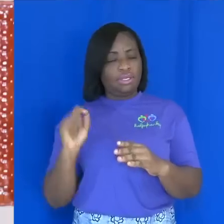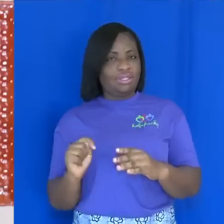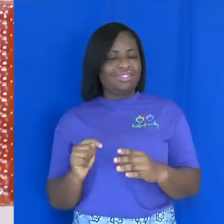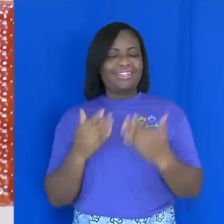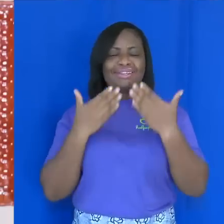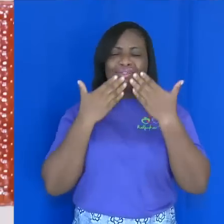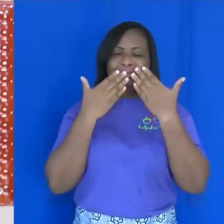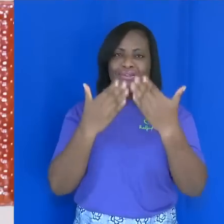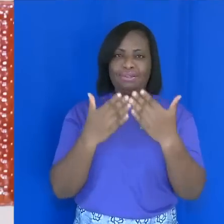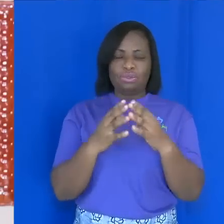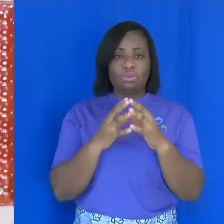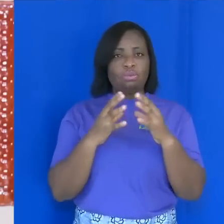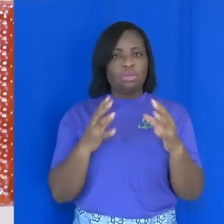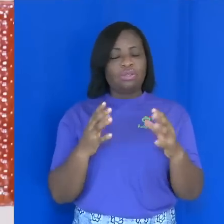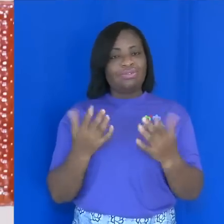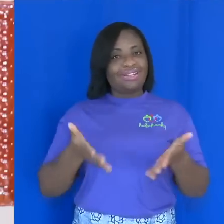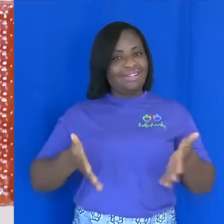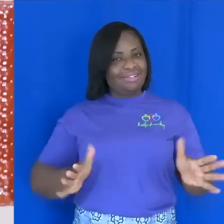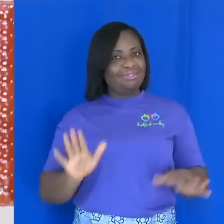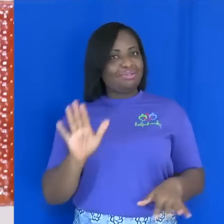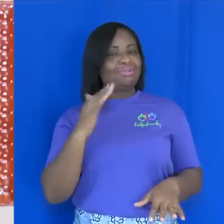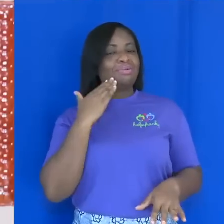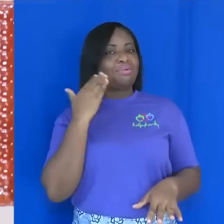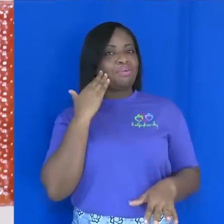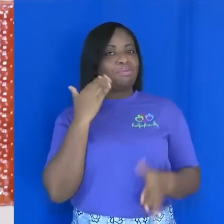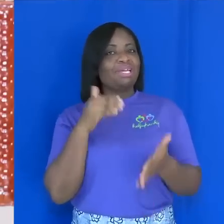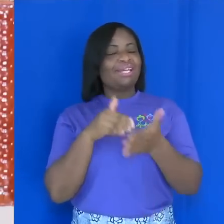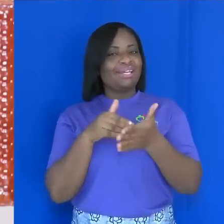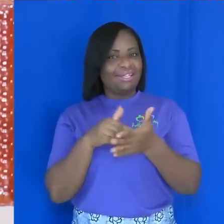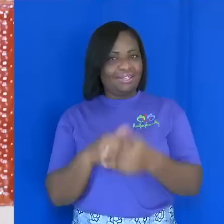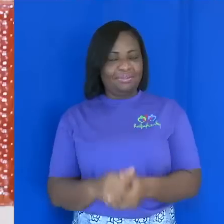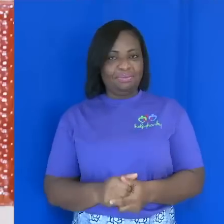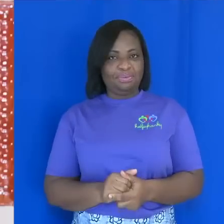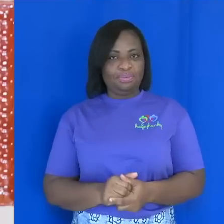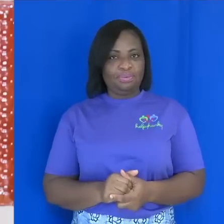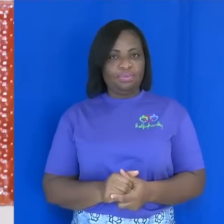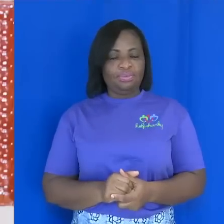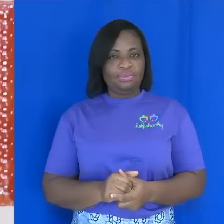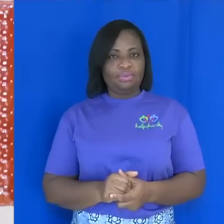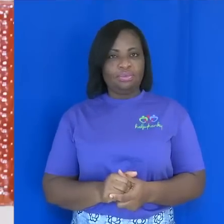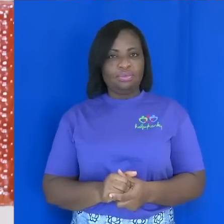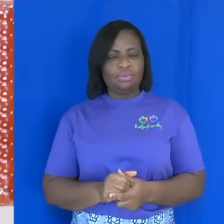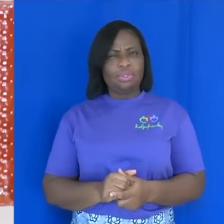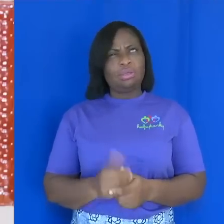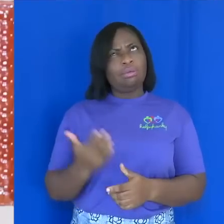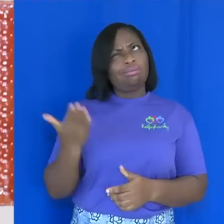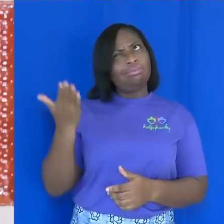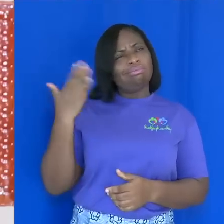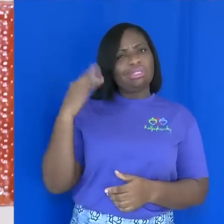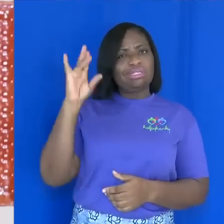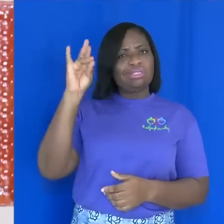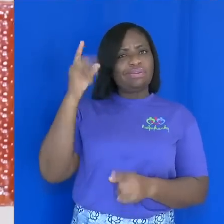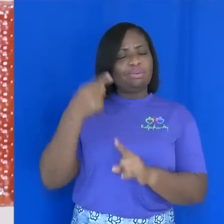I thank you for allowing me into your homes once again. It is a little over 7 months